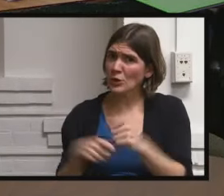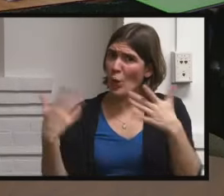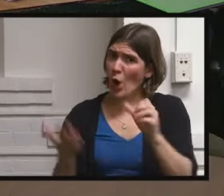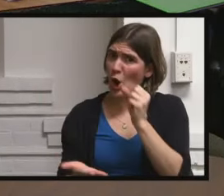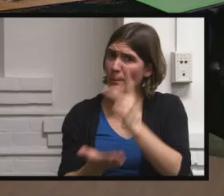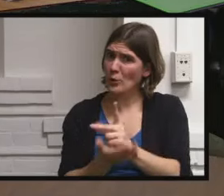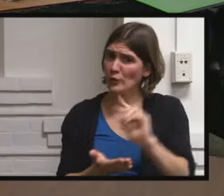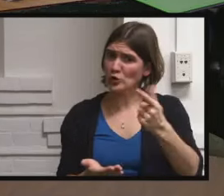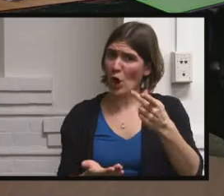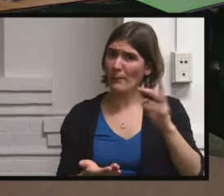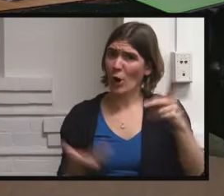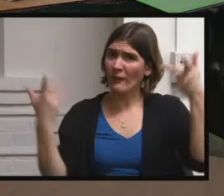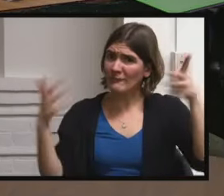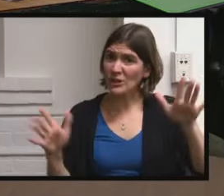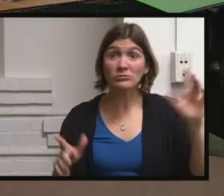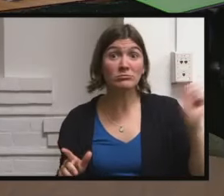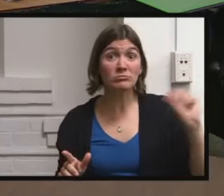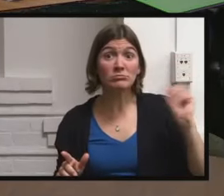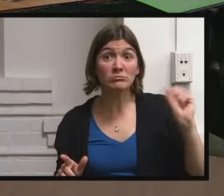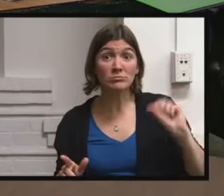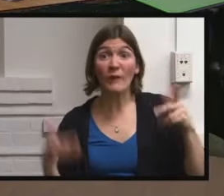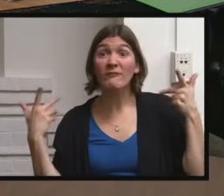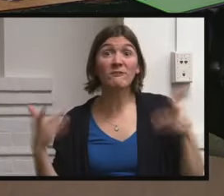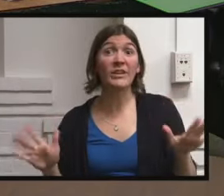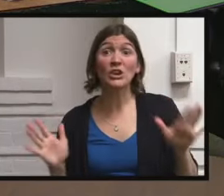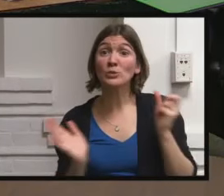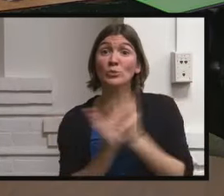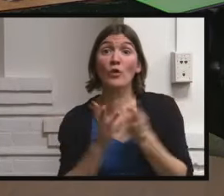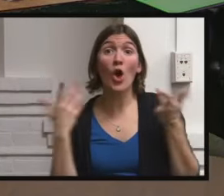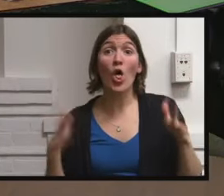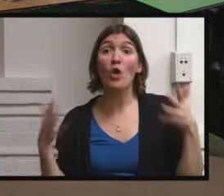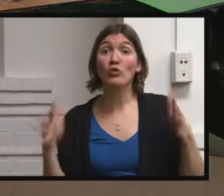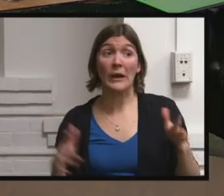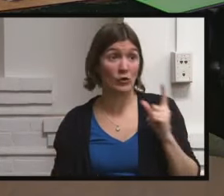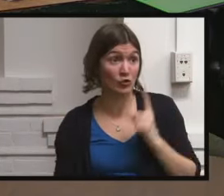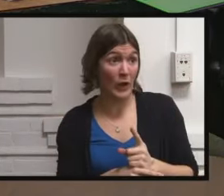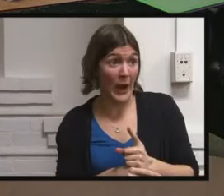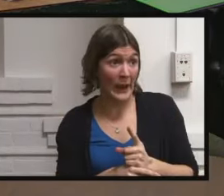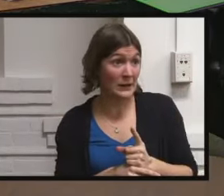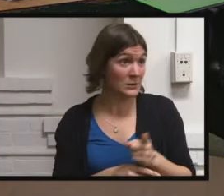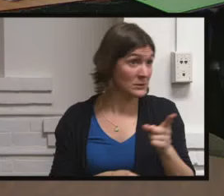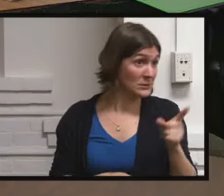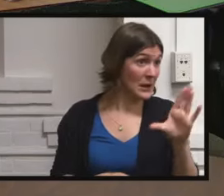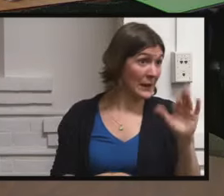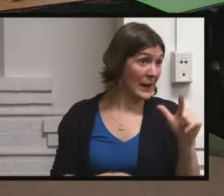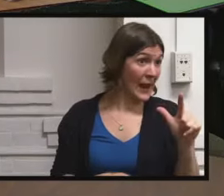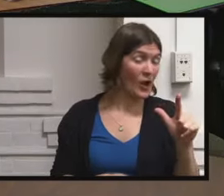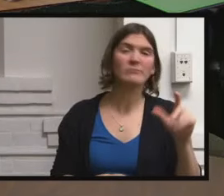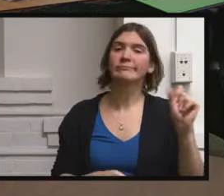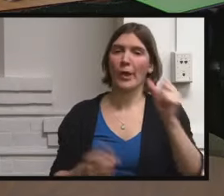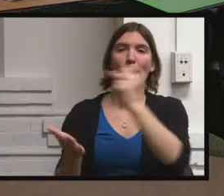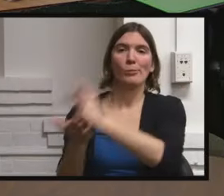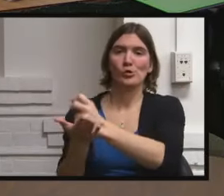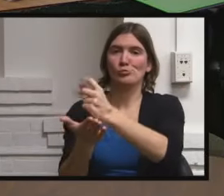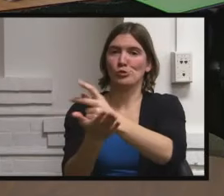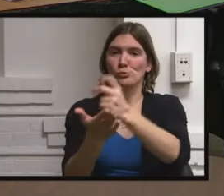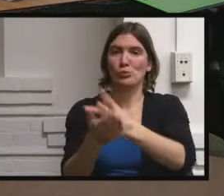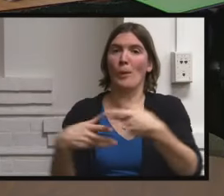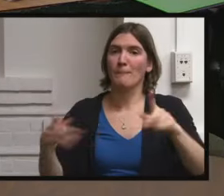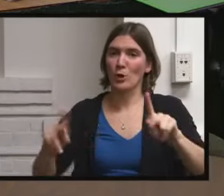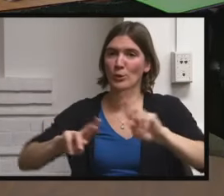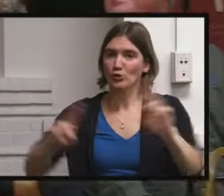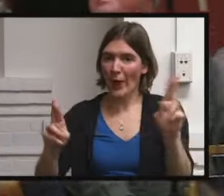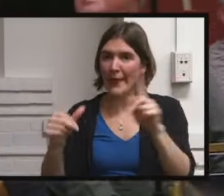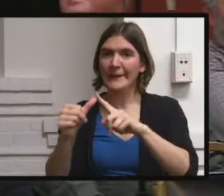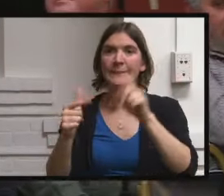are to approval for the dog park. And Mr. Scholes said we have our approvals. Is that correct, Carol? Yes, all the approvals, permitting approvals